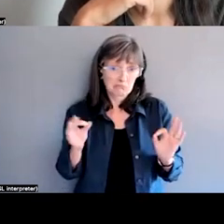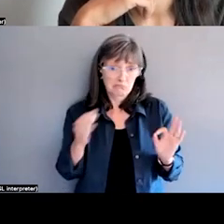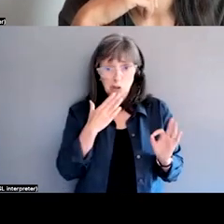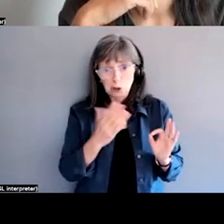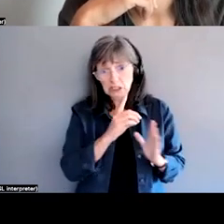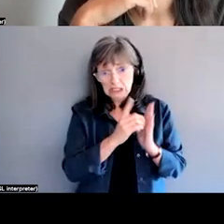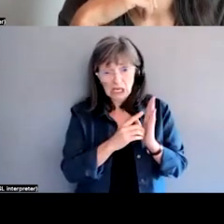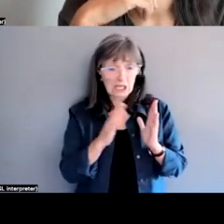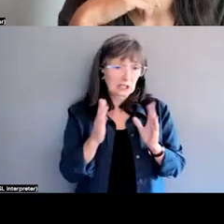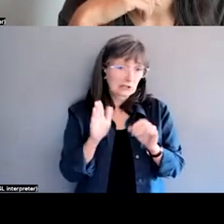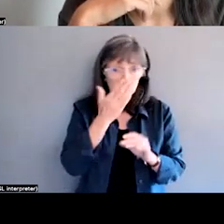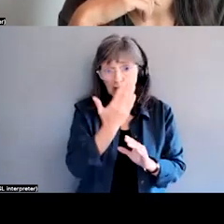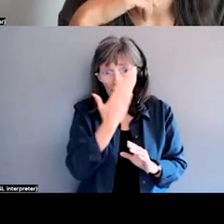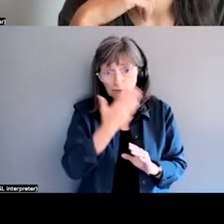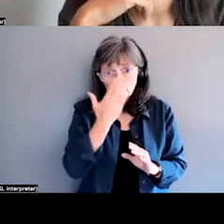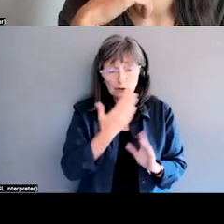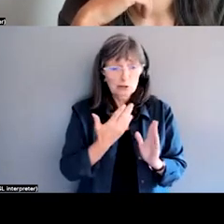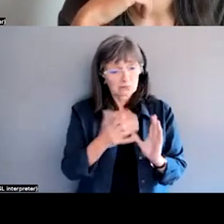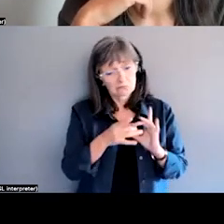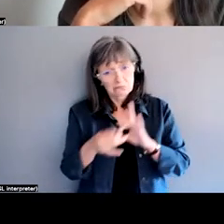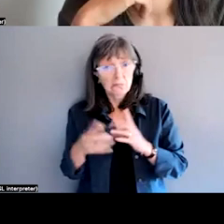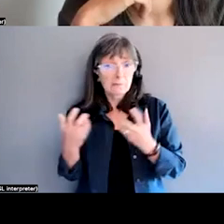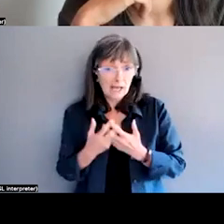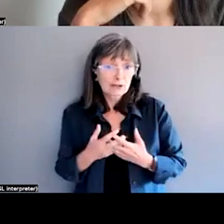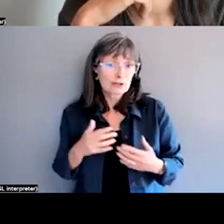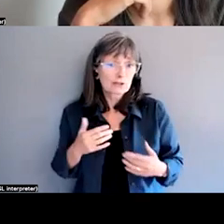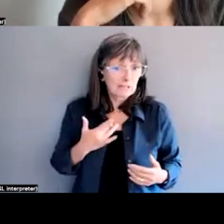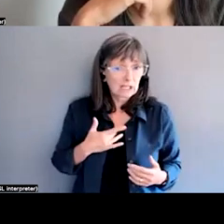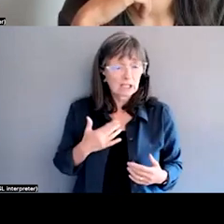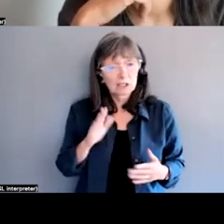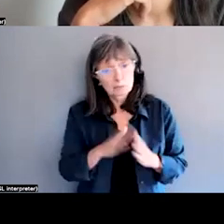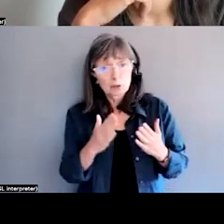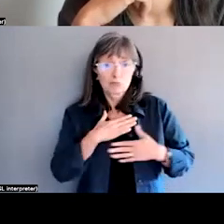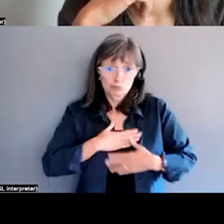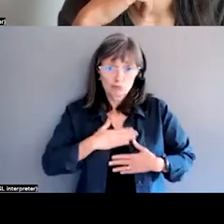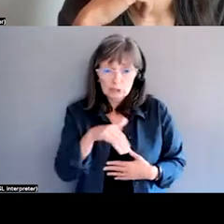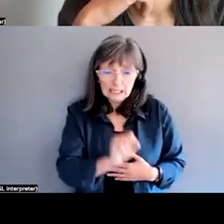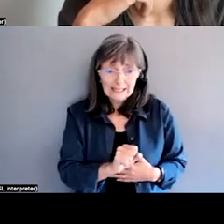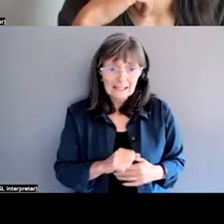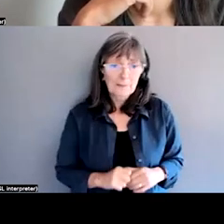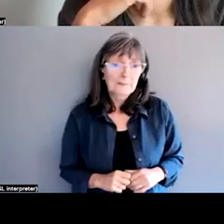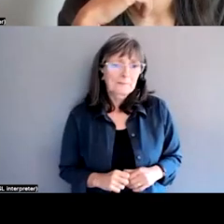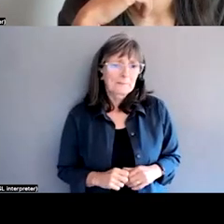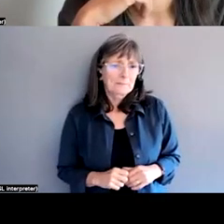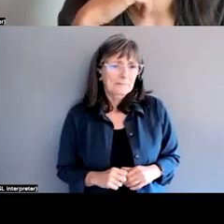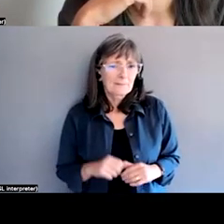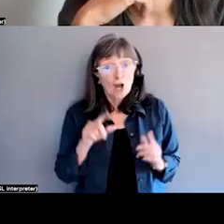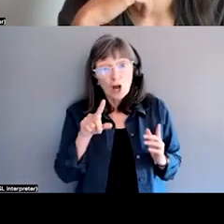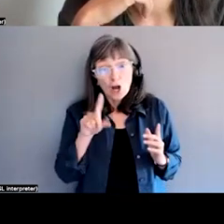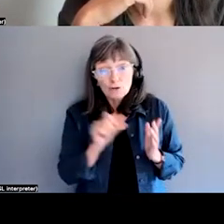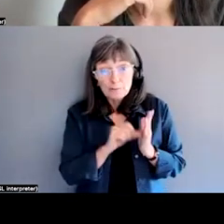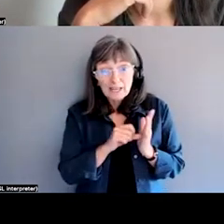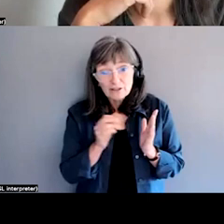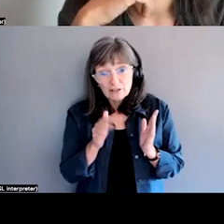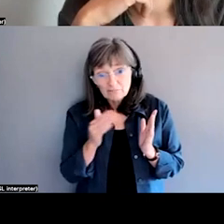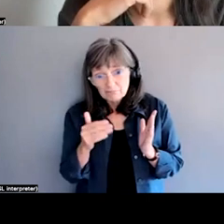cover. It feels like it speaks to the tone of the book. It's great. I'm enjoying it. And I'm like 100 pages in, and